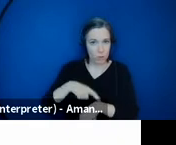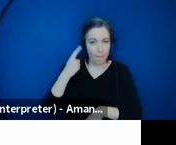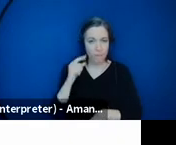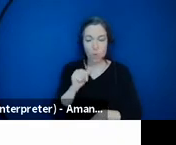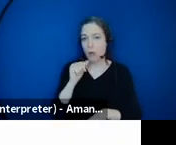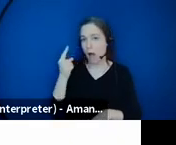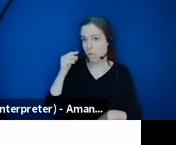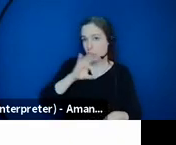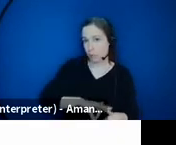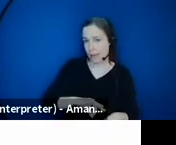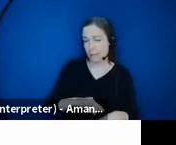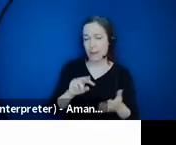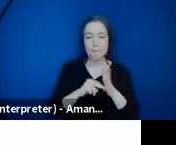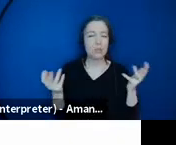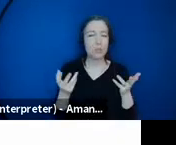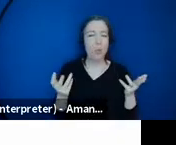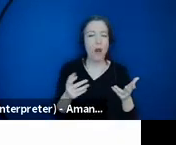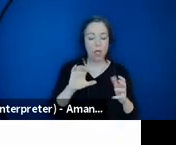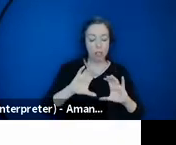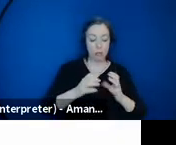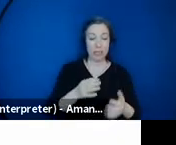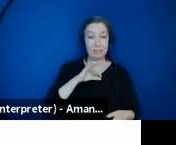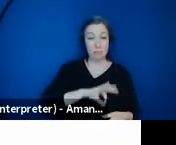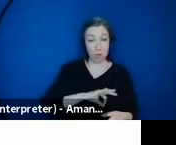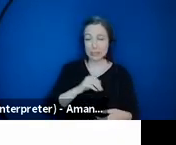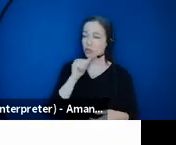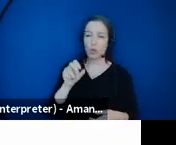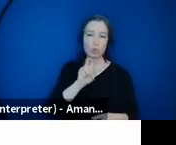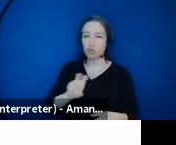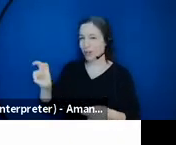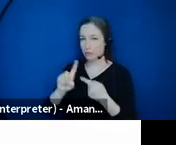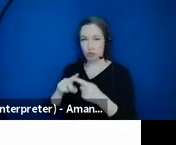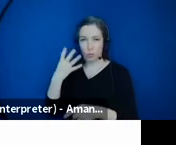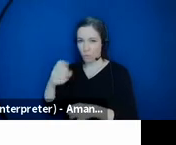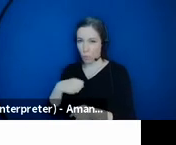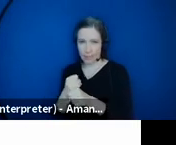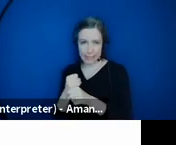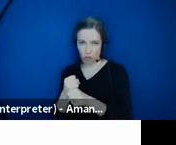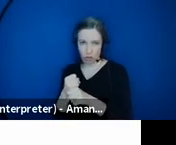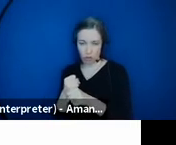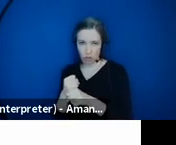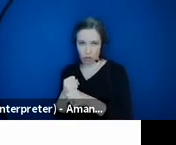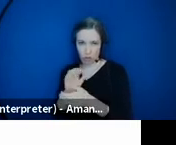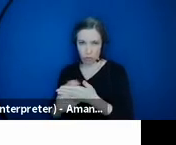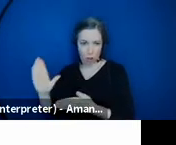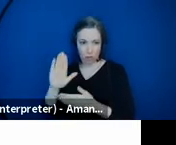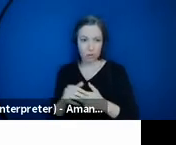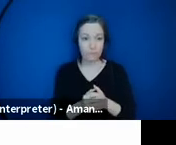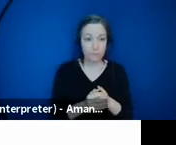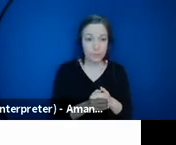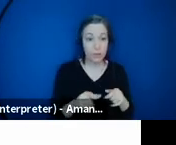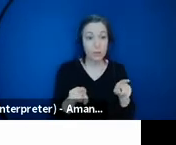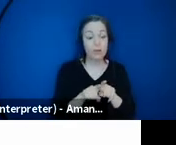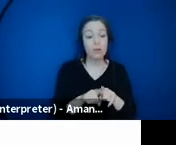programs won't transfer to a four year school. Then we offer academic certificates, which are about 30 credits or one year as